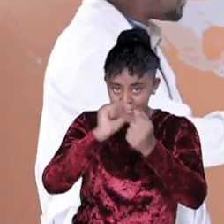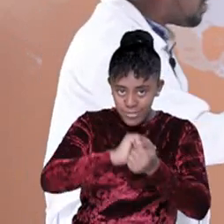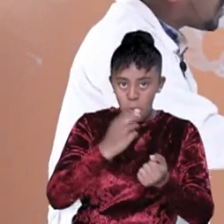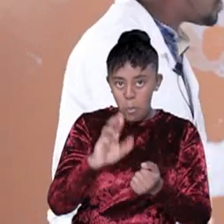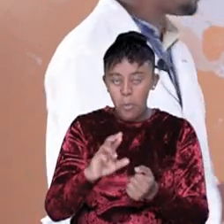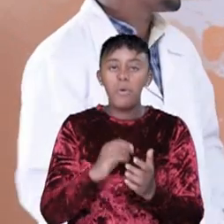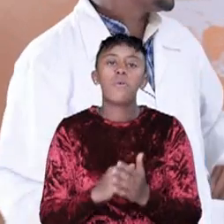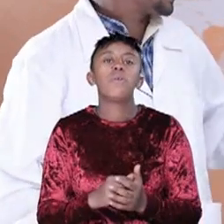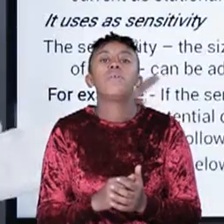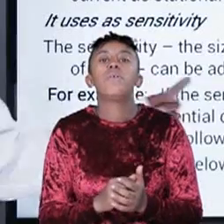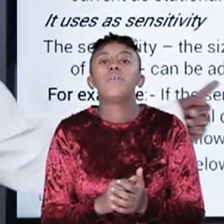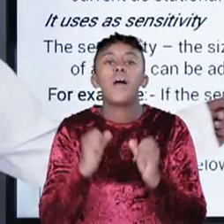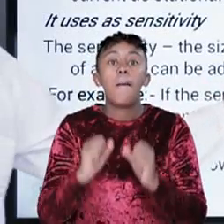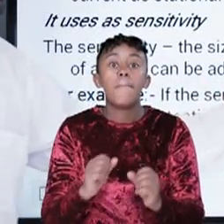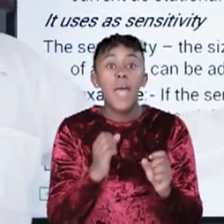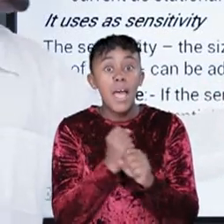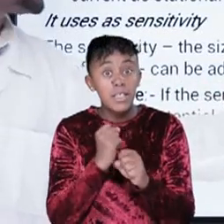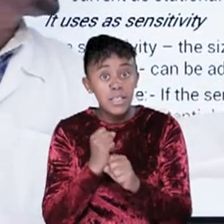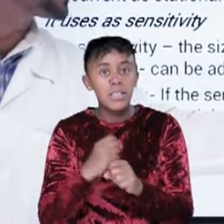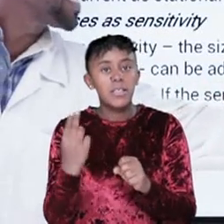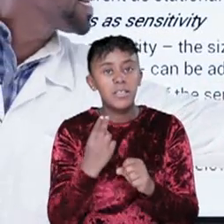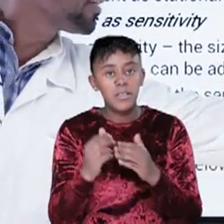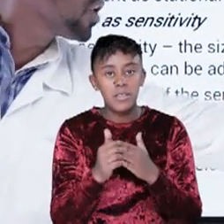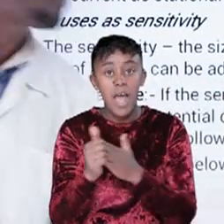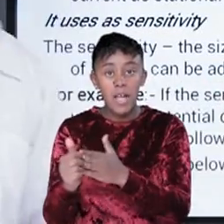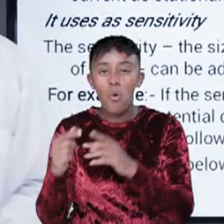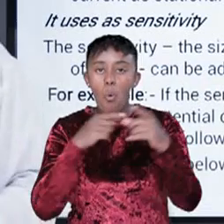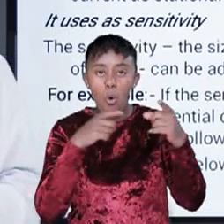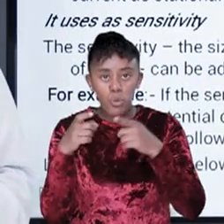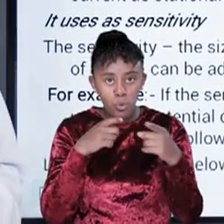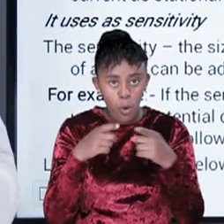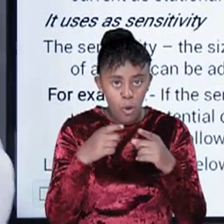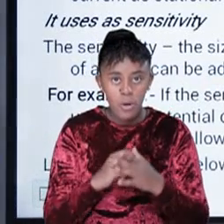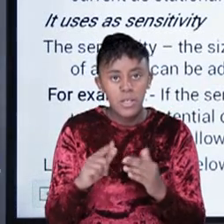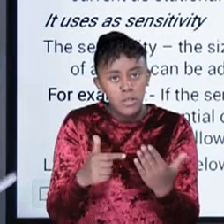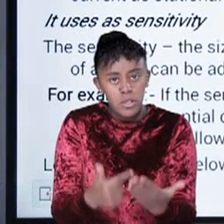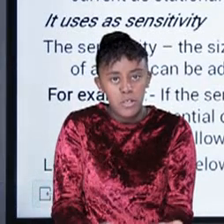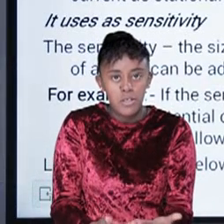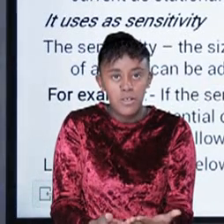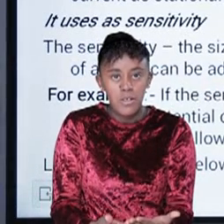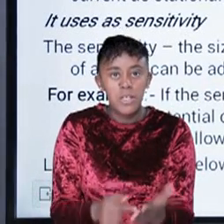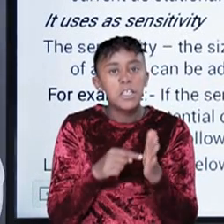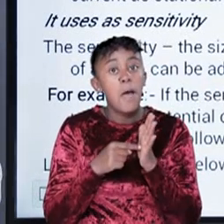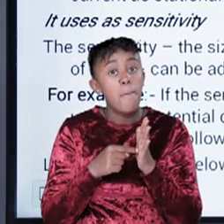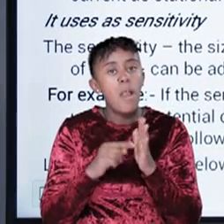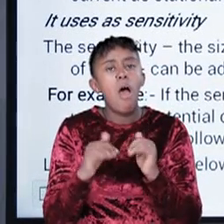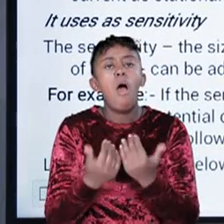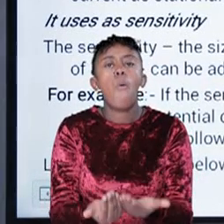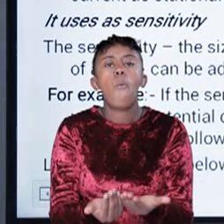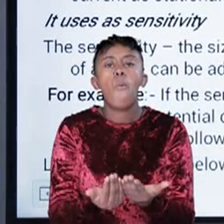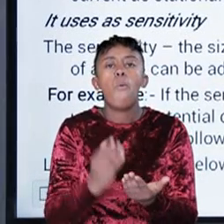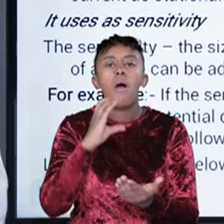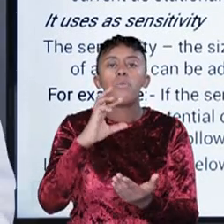of cathode ray oscilloscope can be adjusted using the gain control. So, for example, let us see